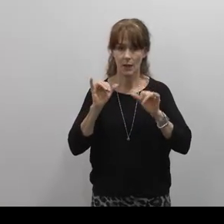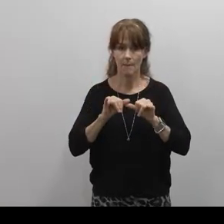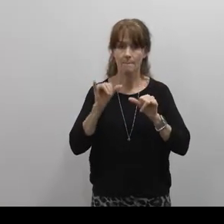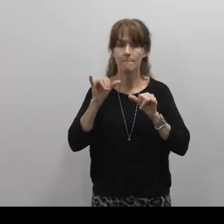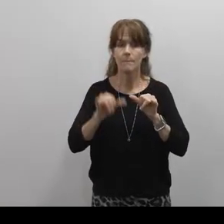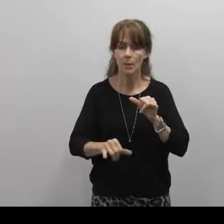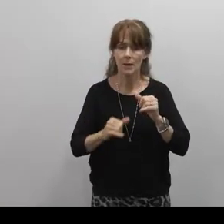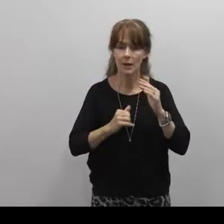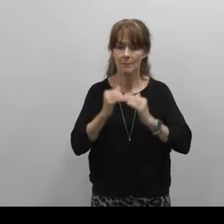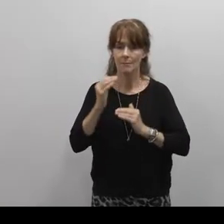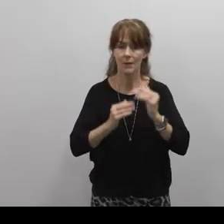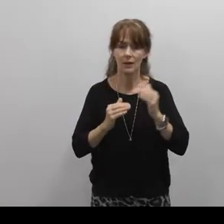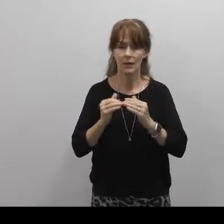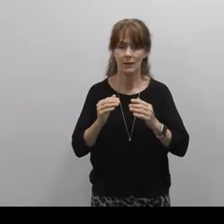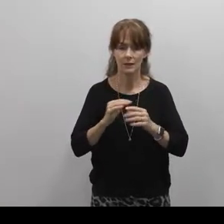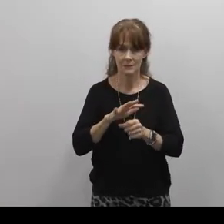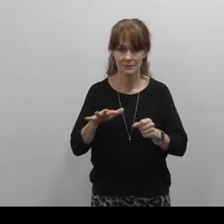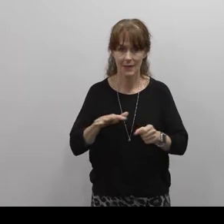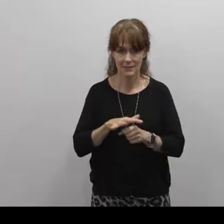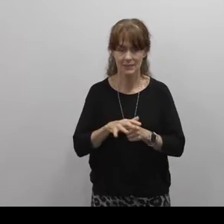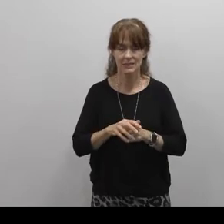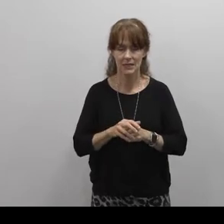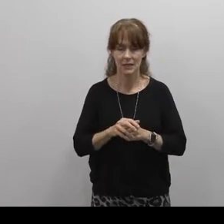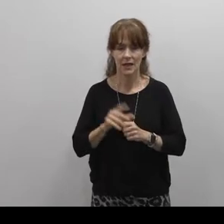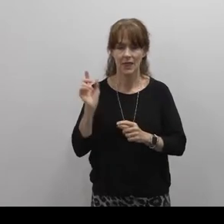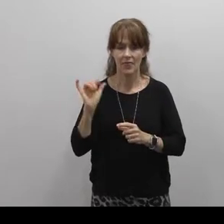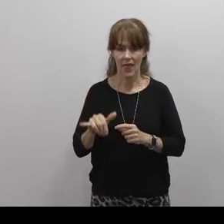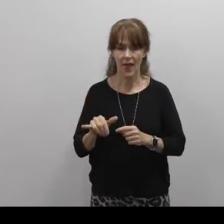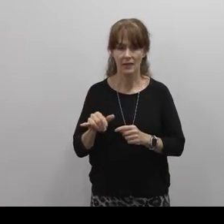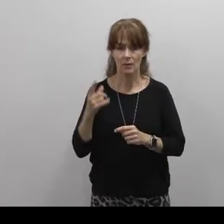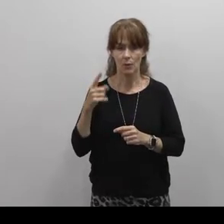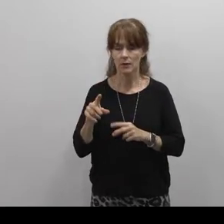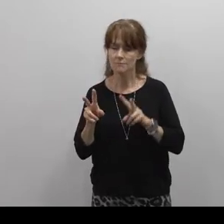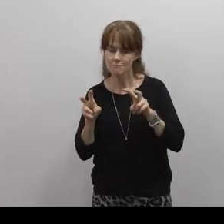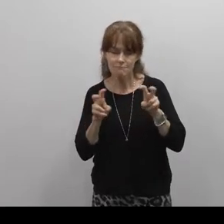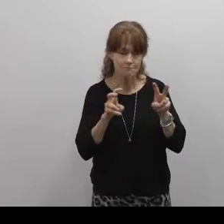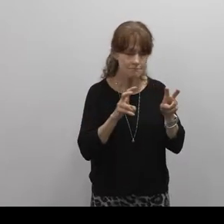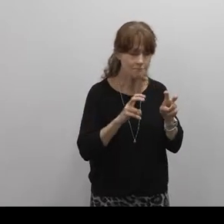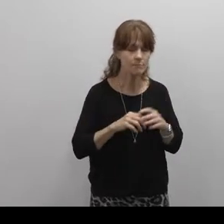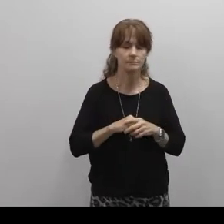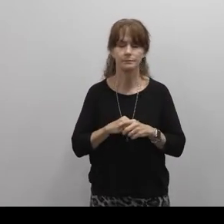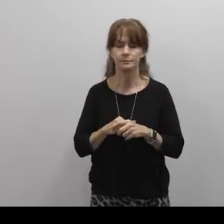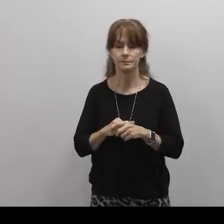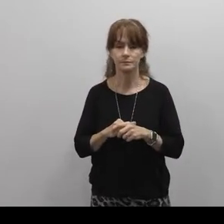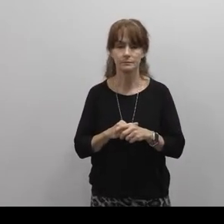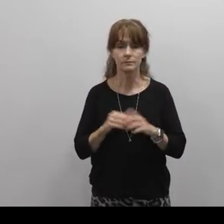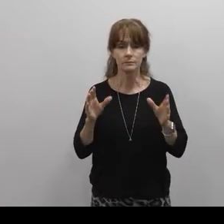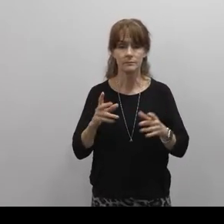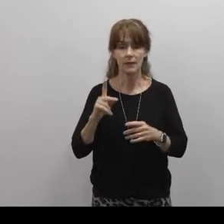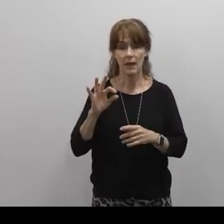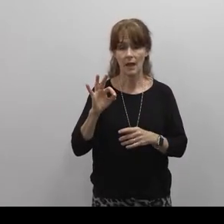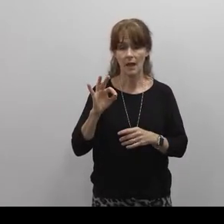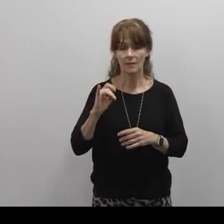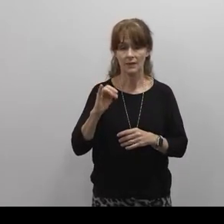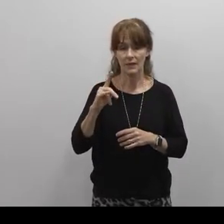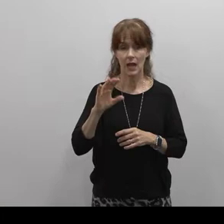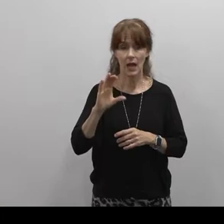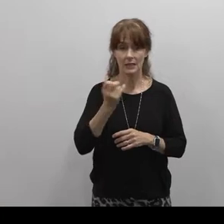building space? And that's really what the purpose of that particular exercise was. With respect to facility